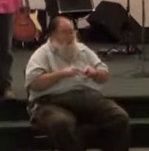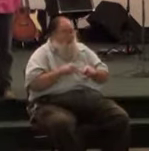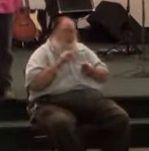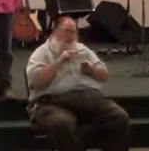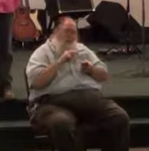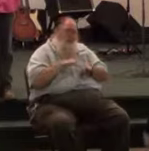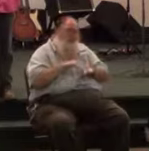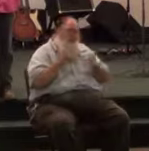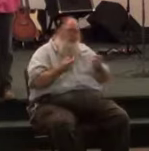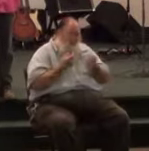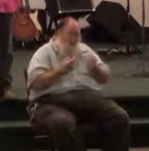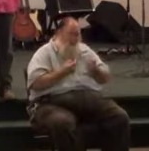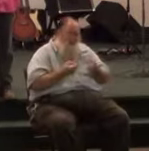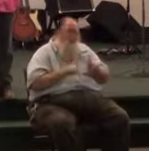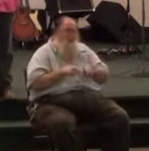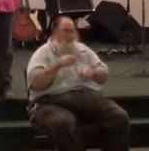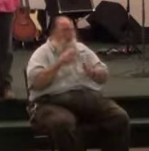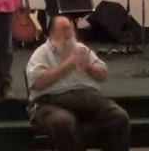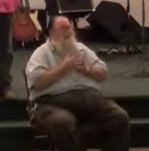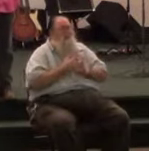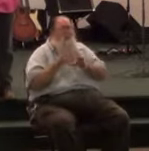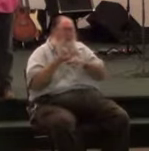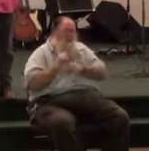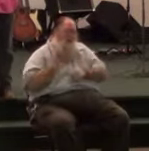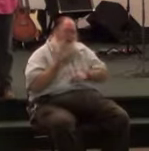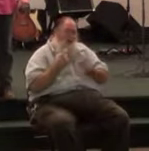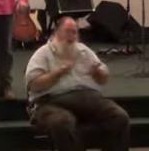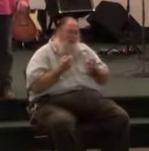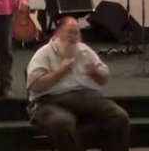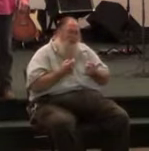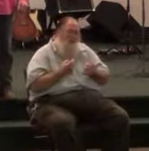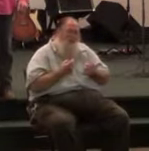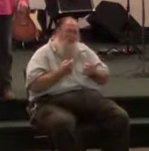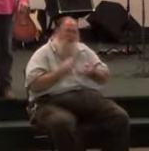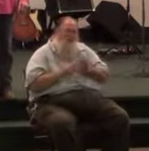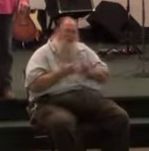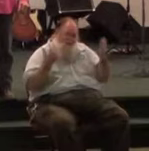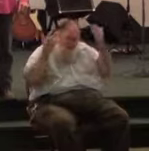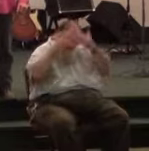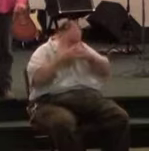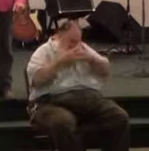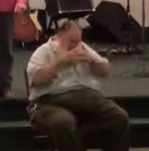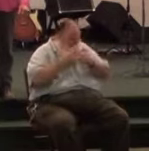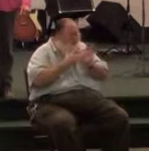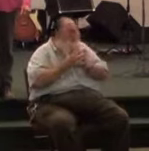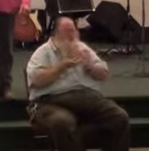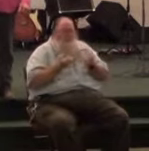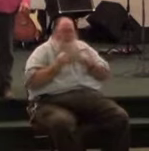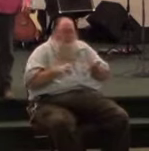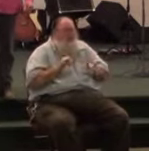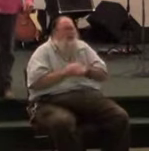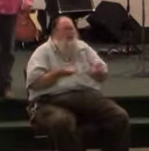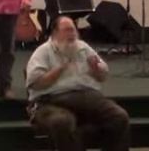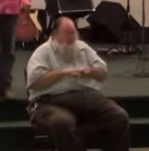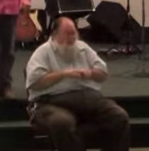It got black out. And Jesus didn't want that to happen. The Father and I are